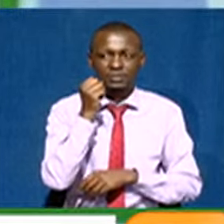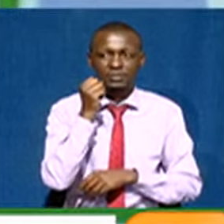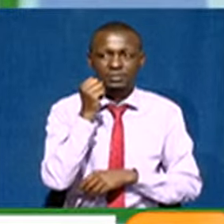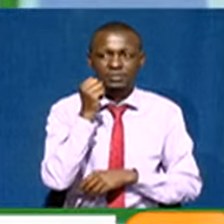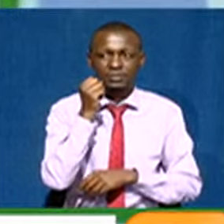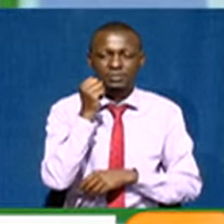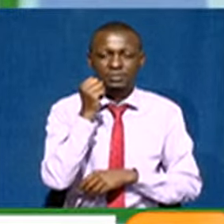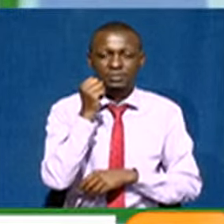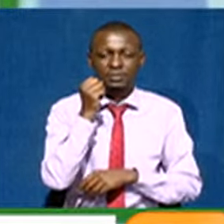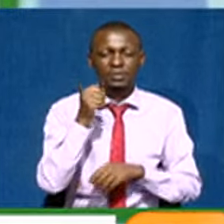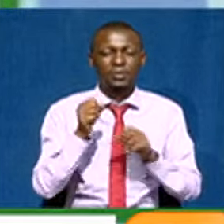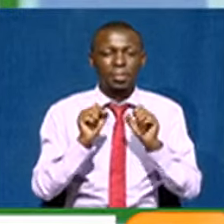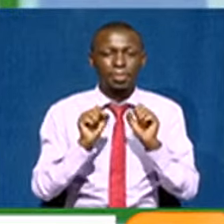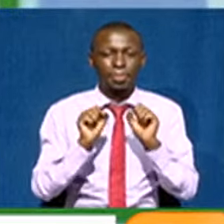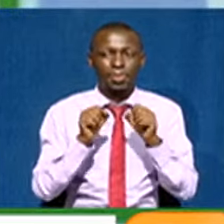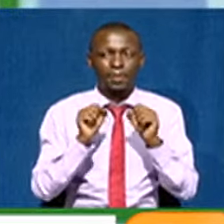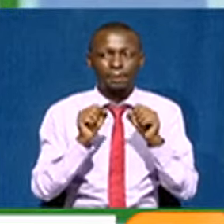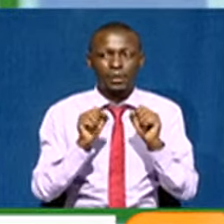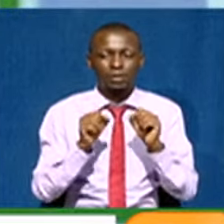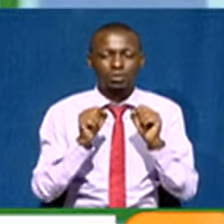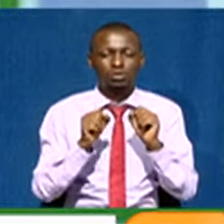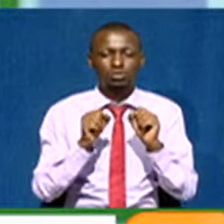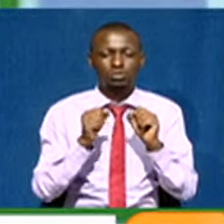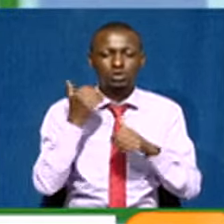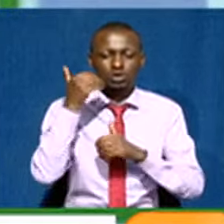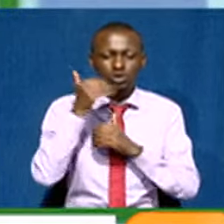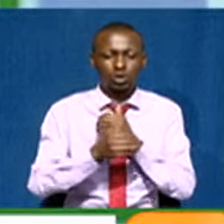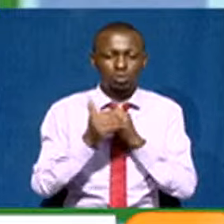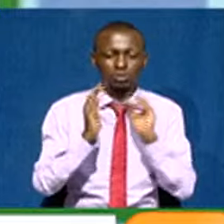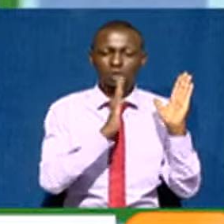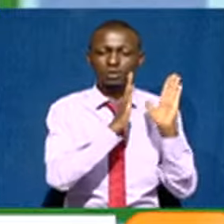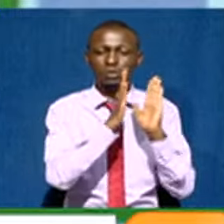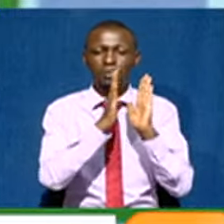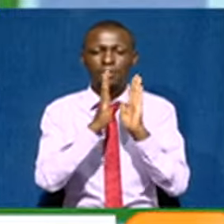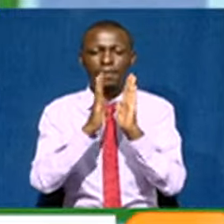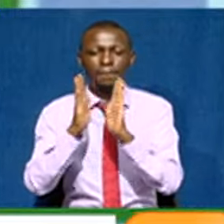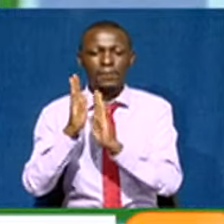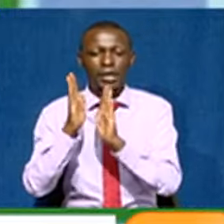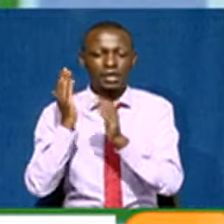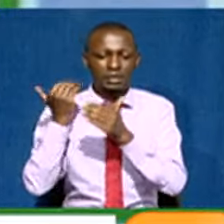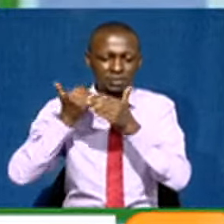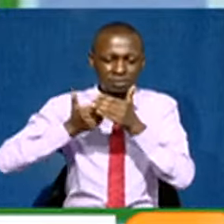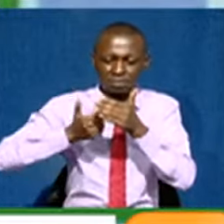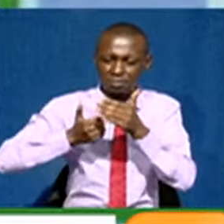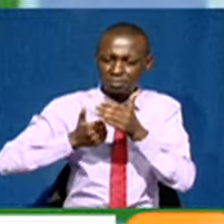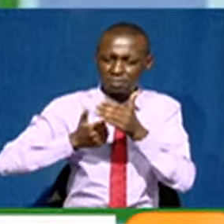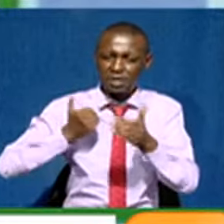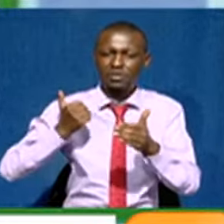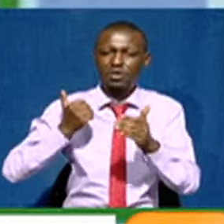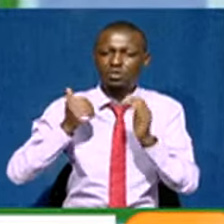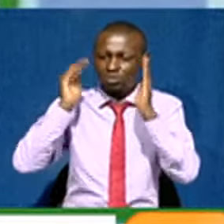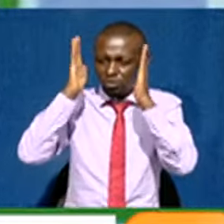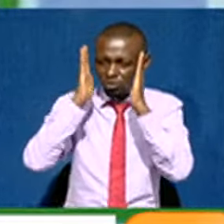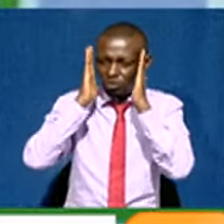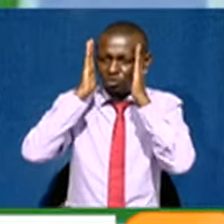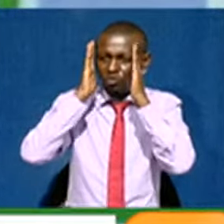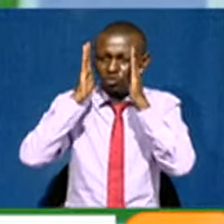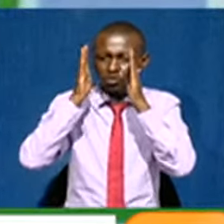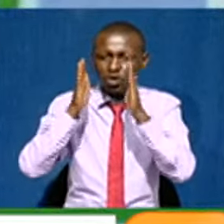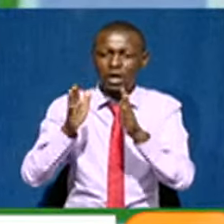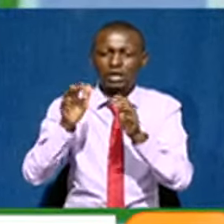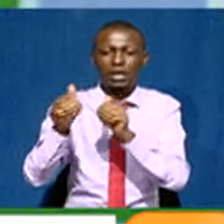have to disrupt the model that we have been using before. And if you look at the markets, many SACCOs that